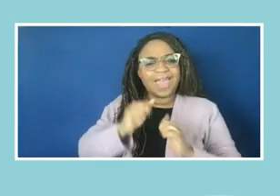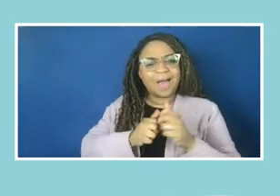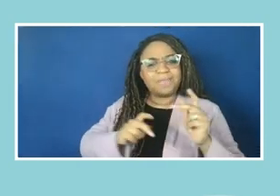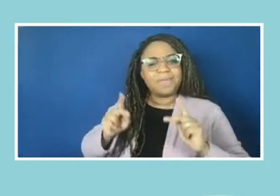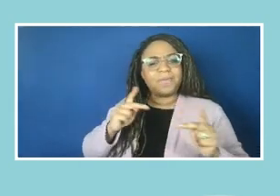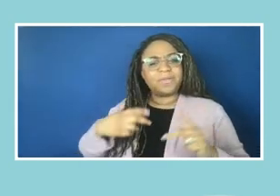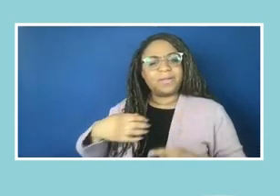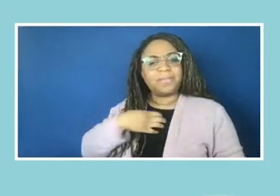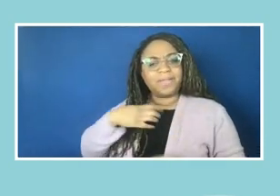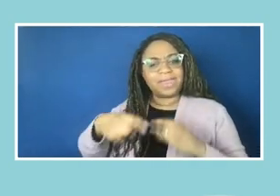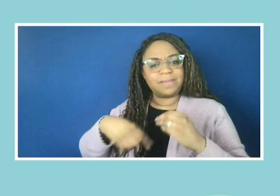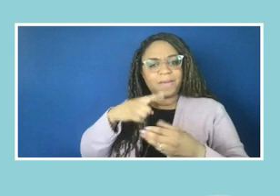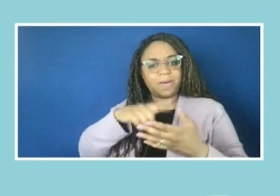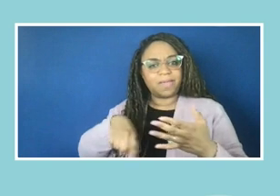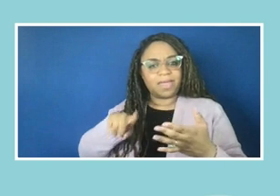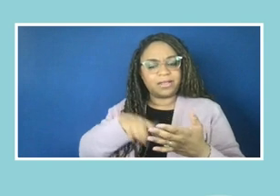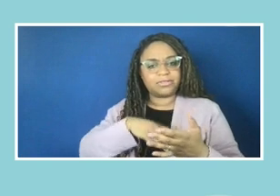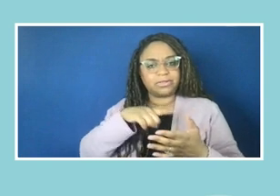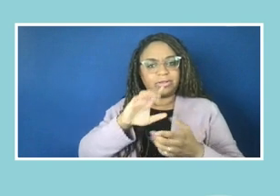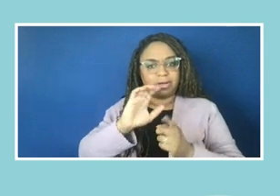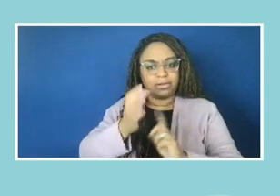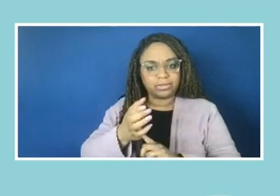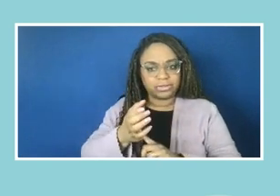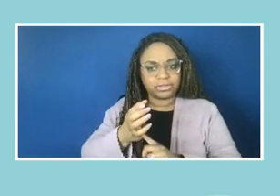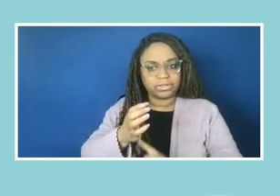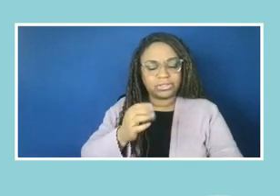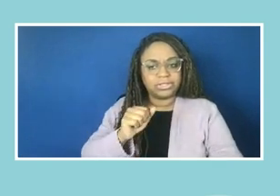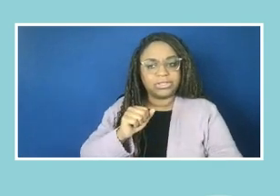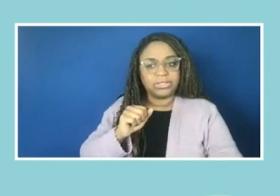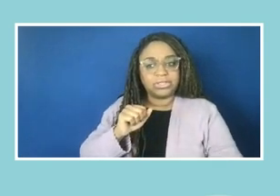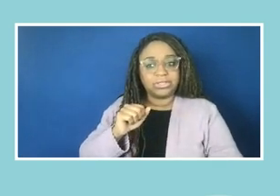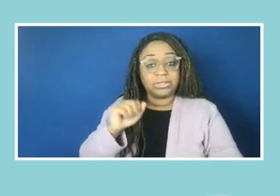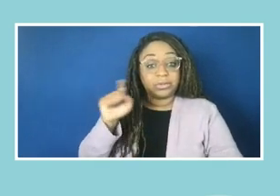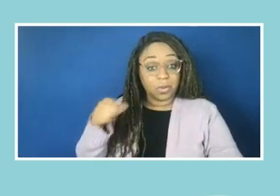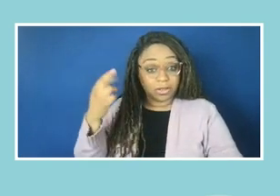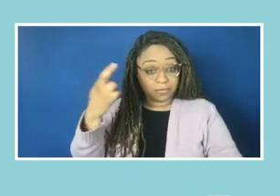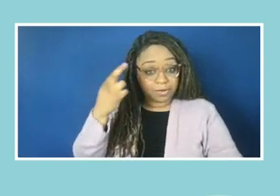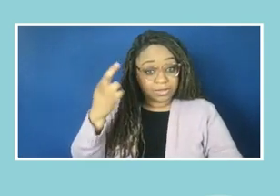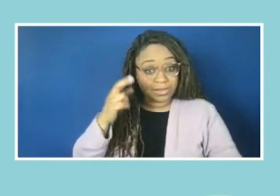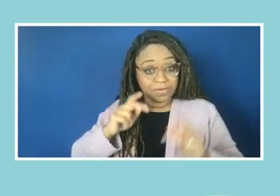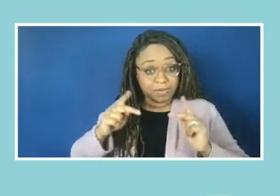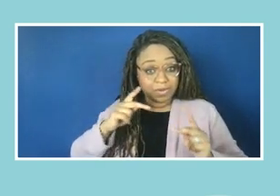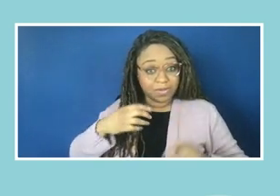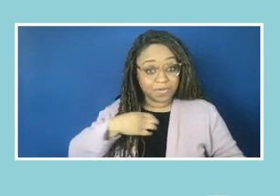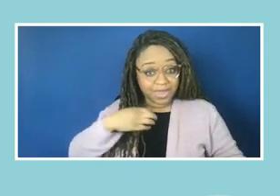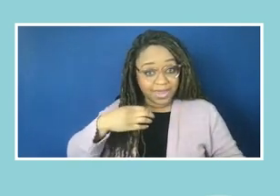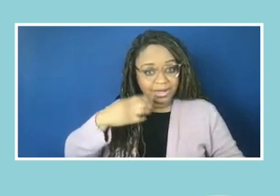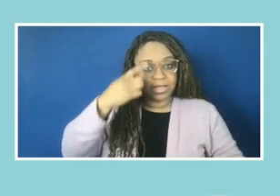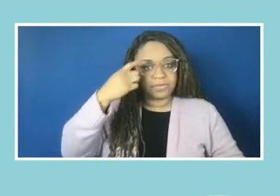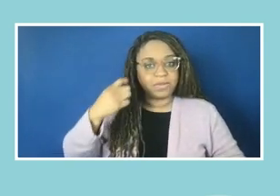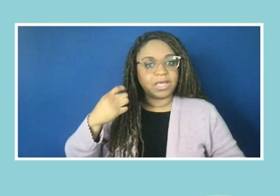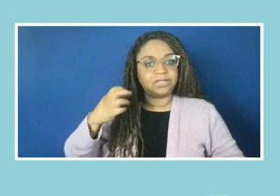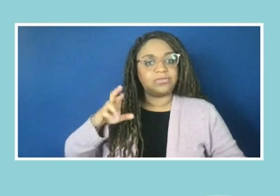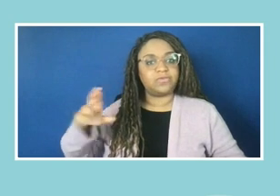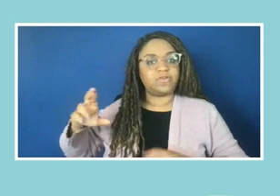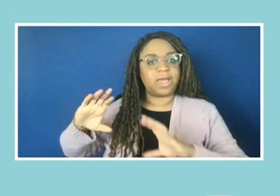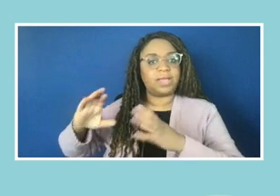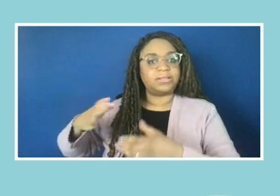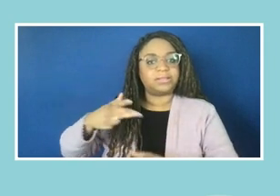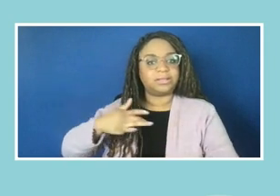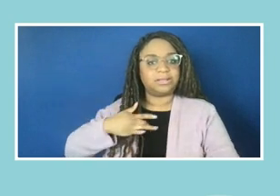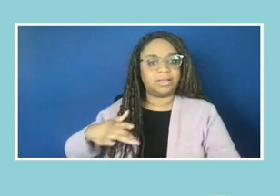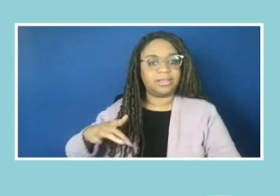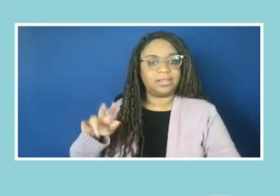only the complaints are only coming because the right have been the victims of it, as opposed to being